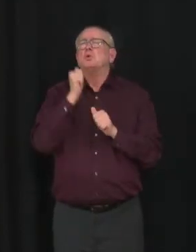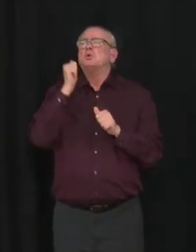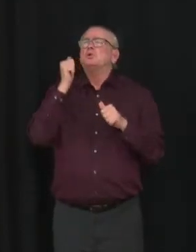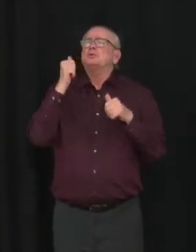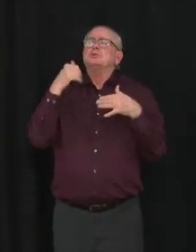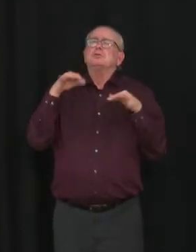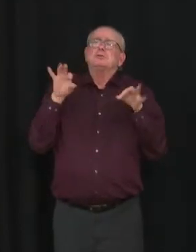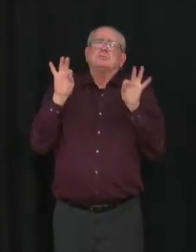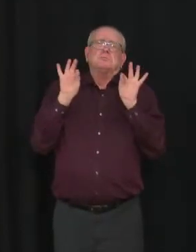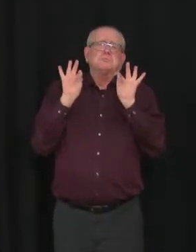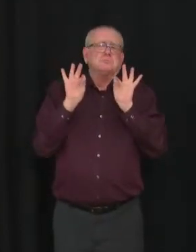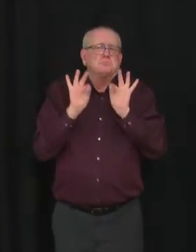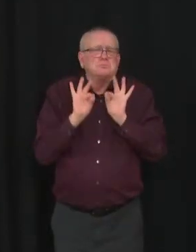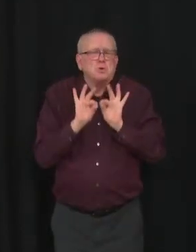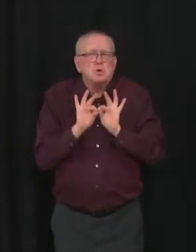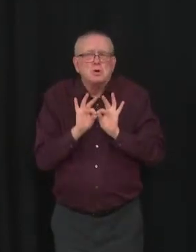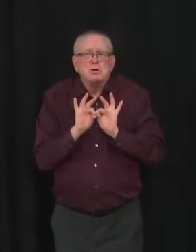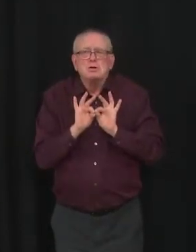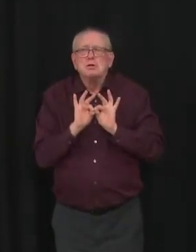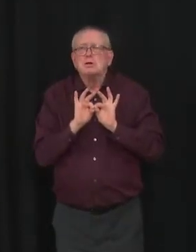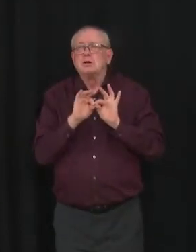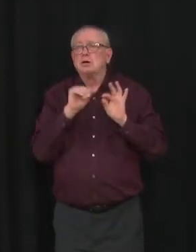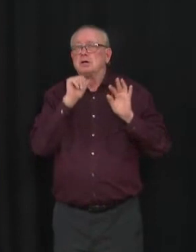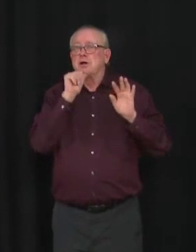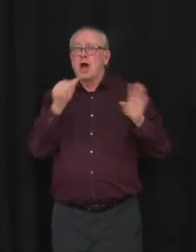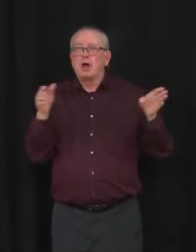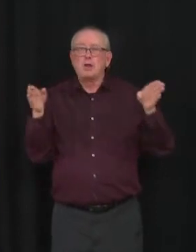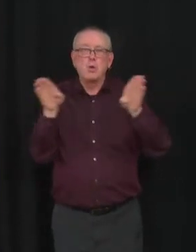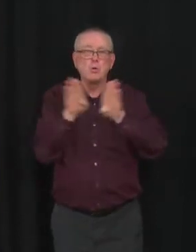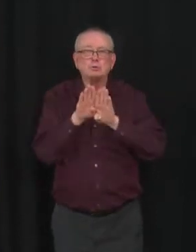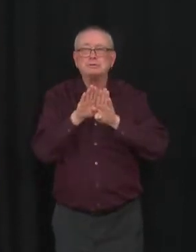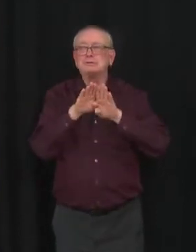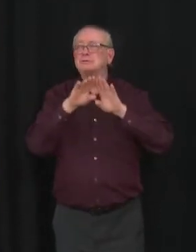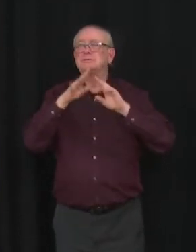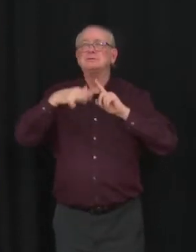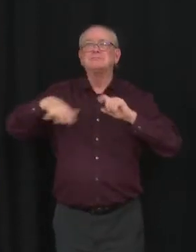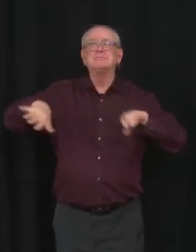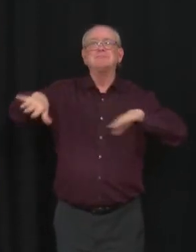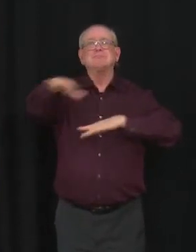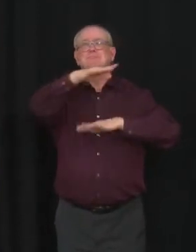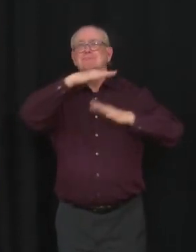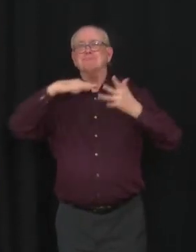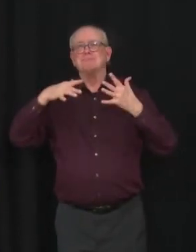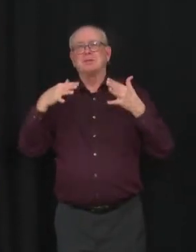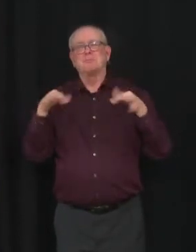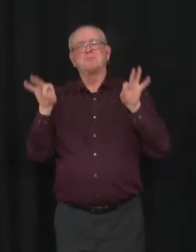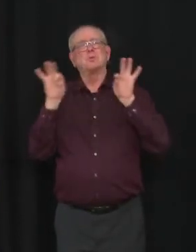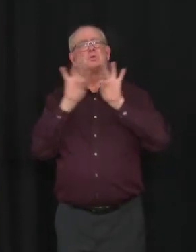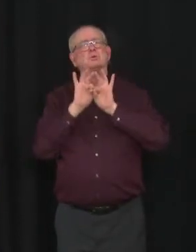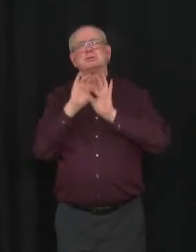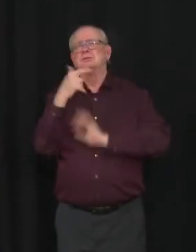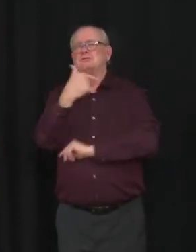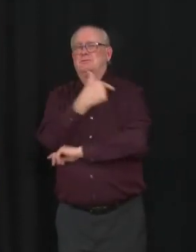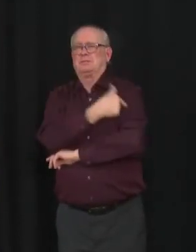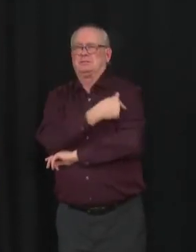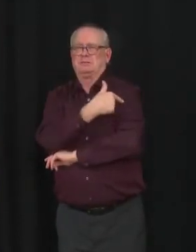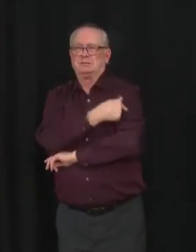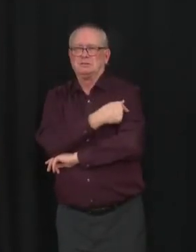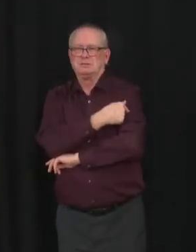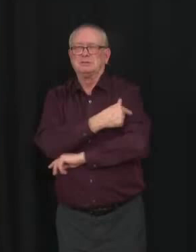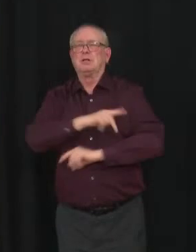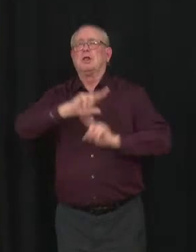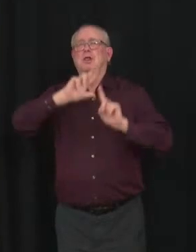not shutting down society. The single most important thing is getting vaccinated, especially for people who have 2 shots, coming forward and getting that booster